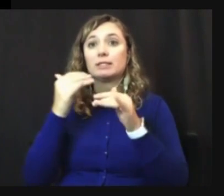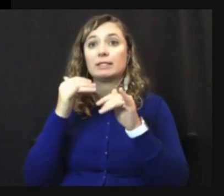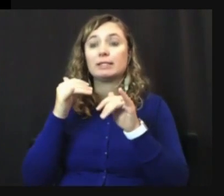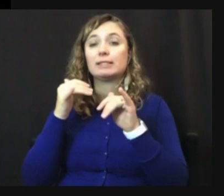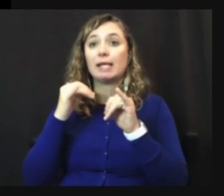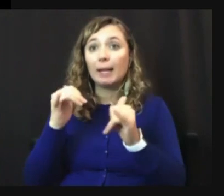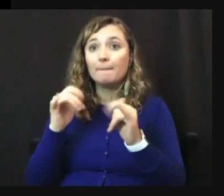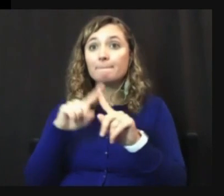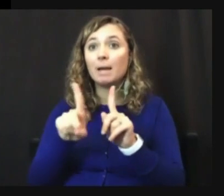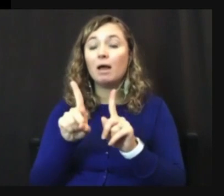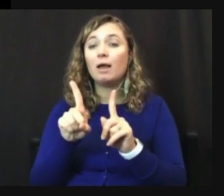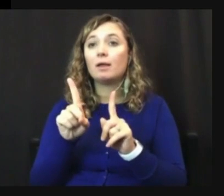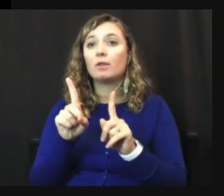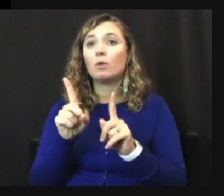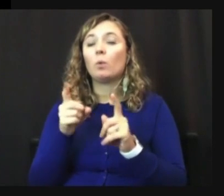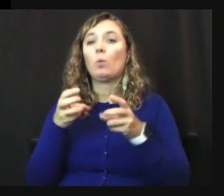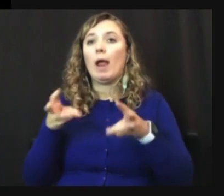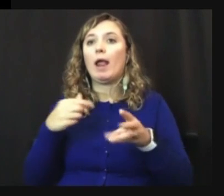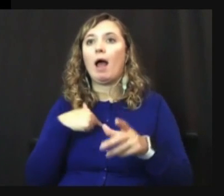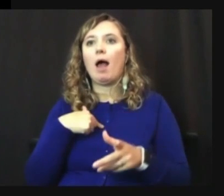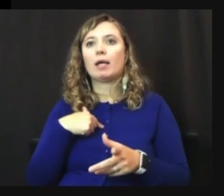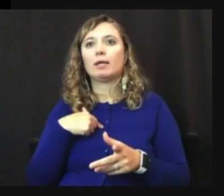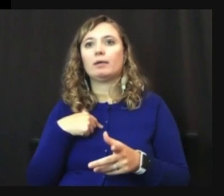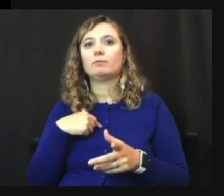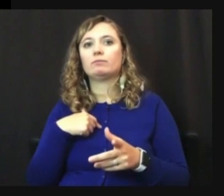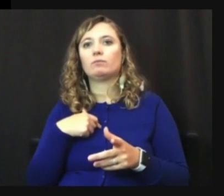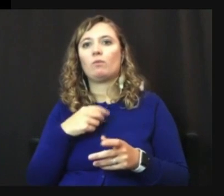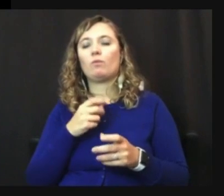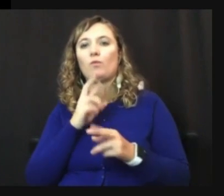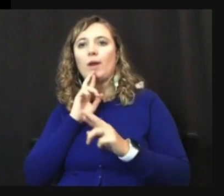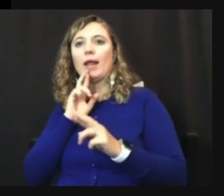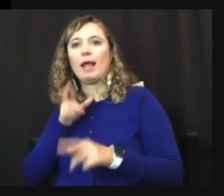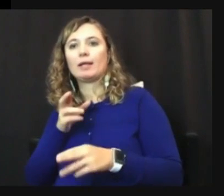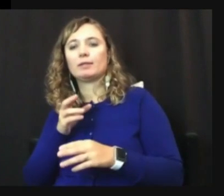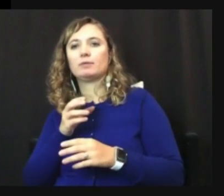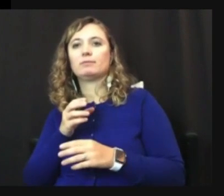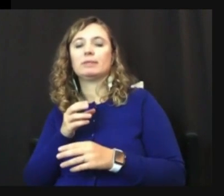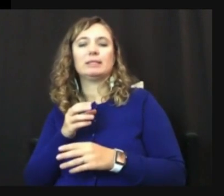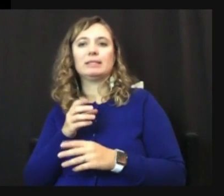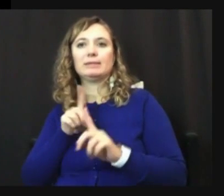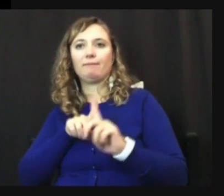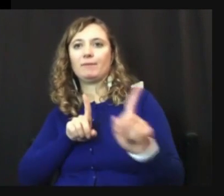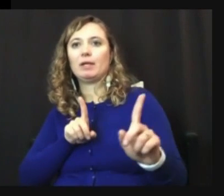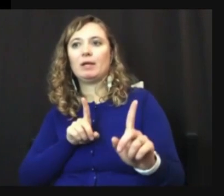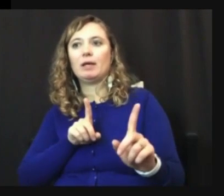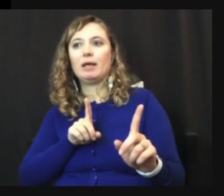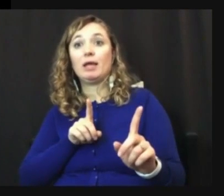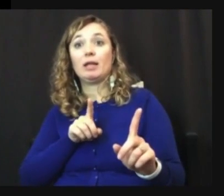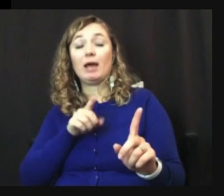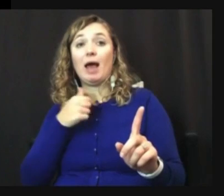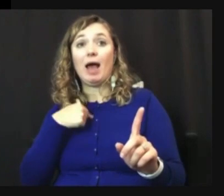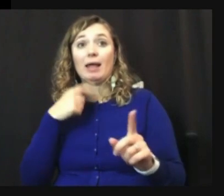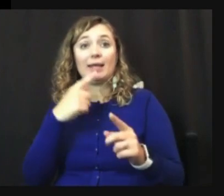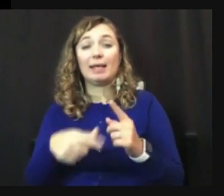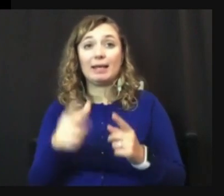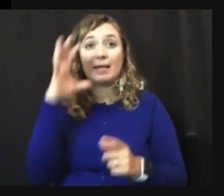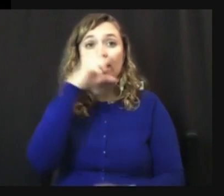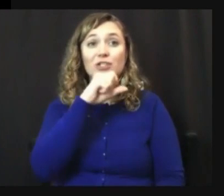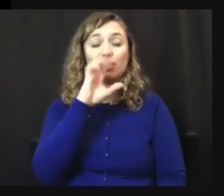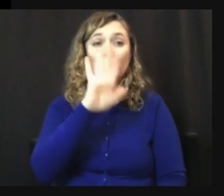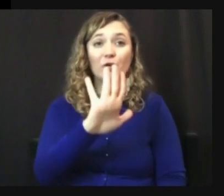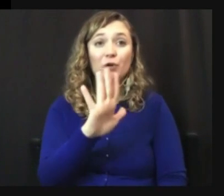Then I'm not going to be able to guess what your emotions are, and you're not going to be able to guess what mine